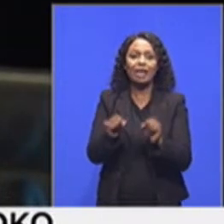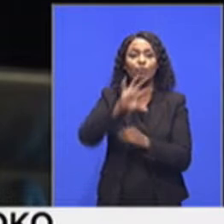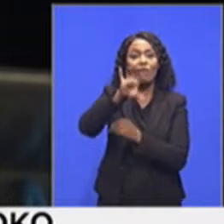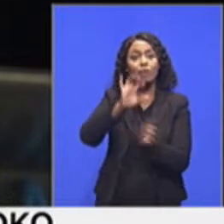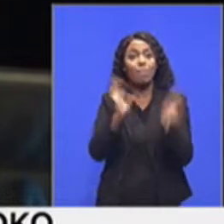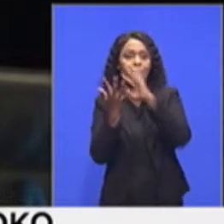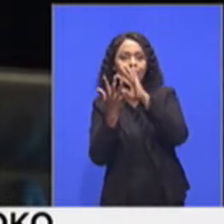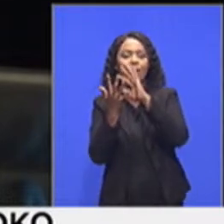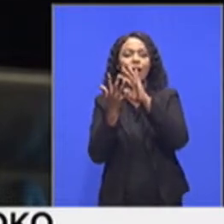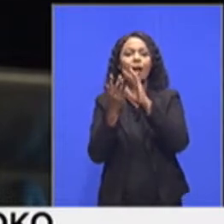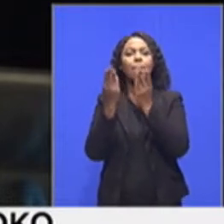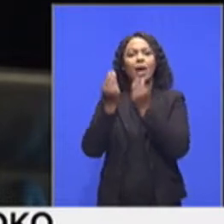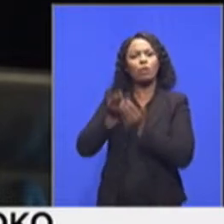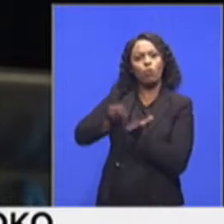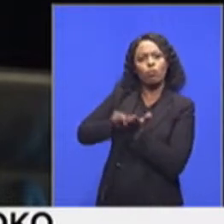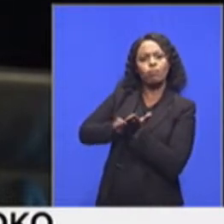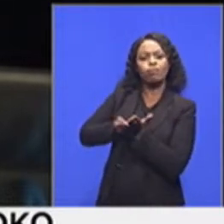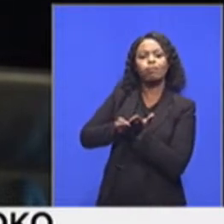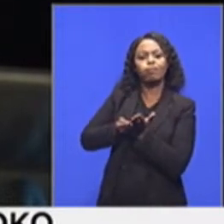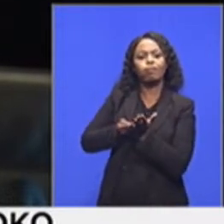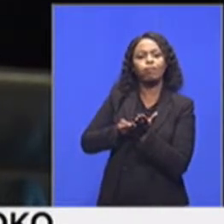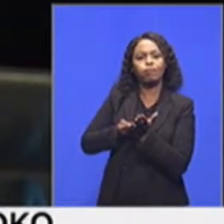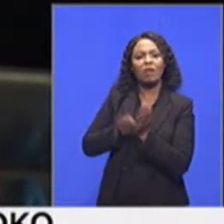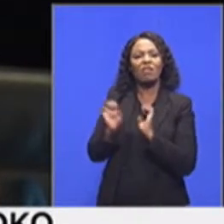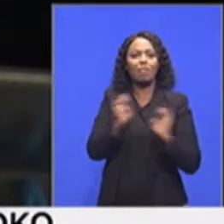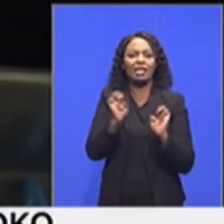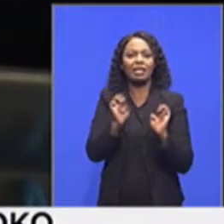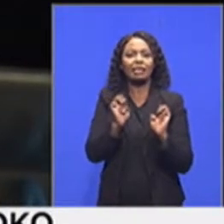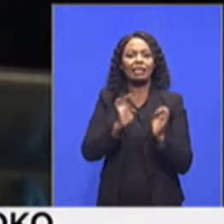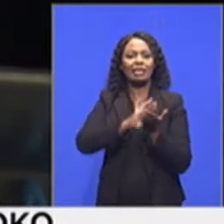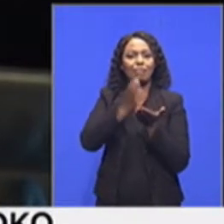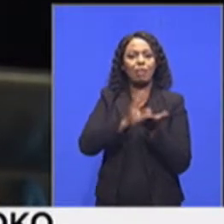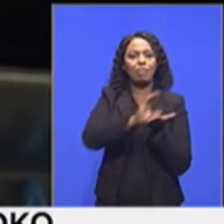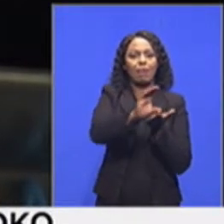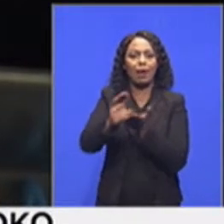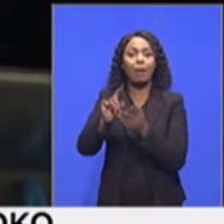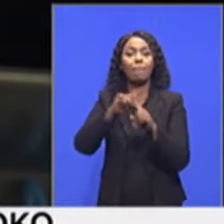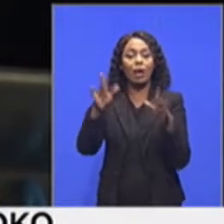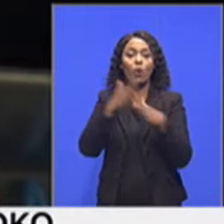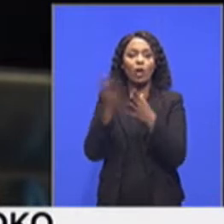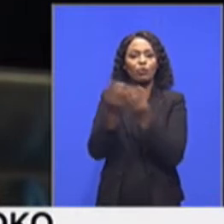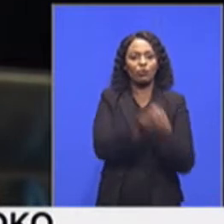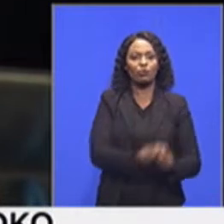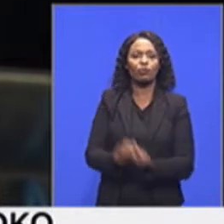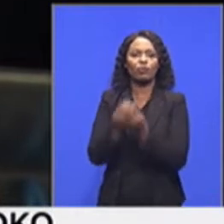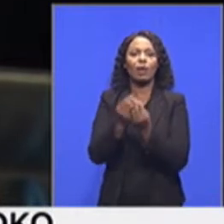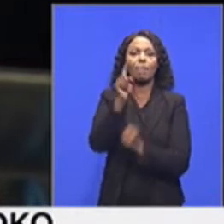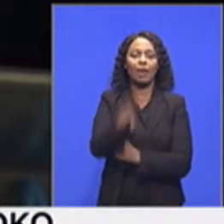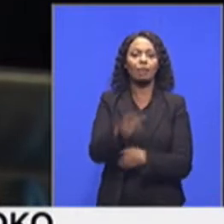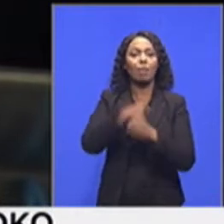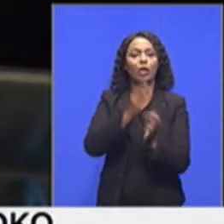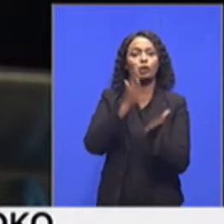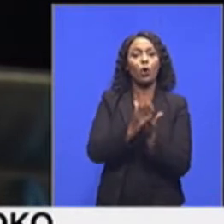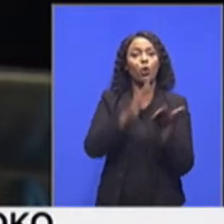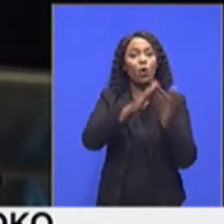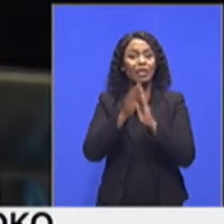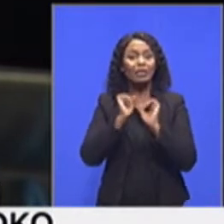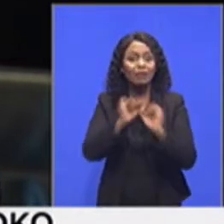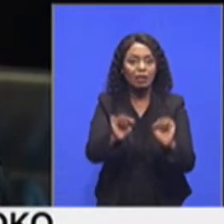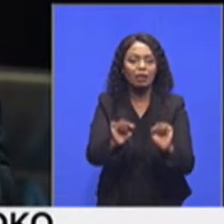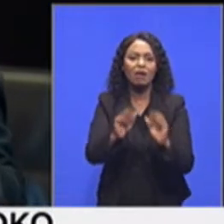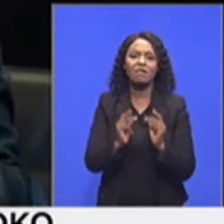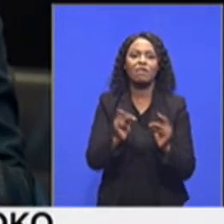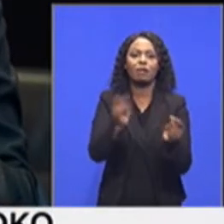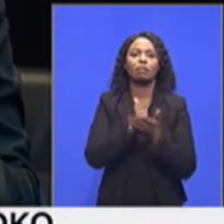immediate emergency relief. We must work together to make sure that communities are attended with speed.